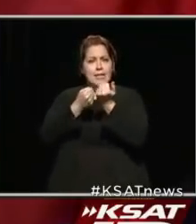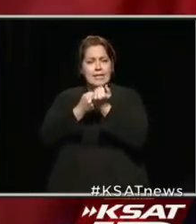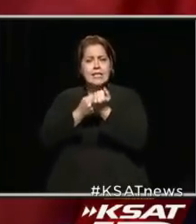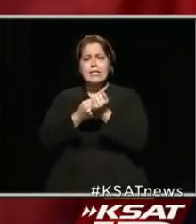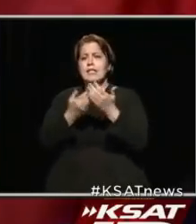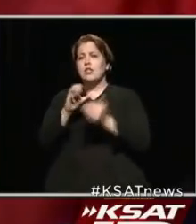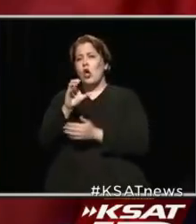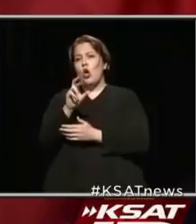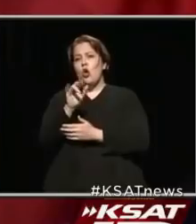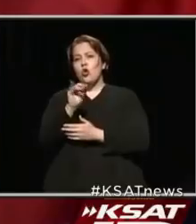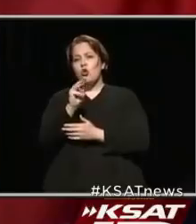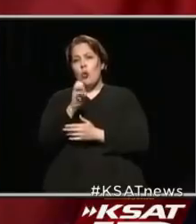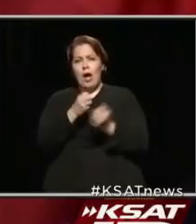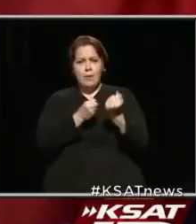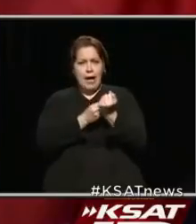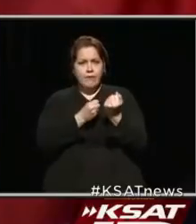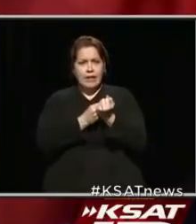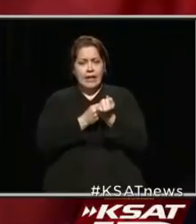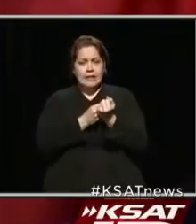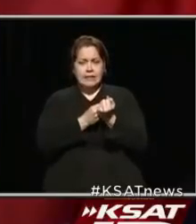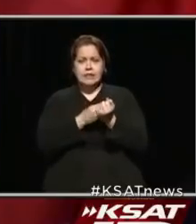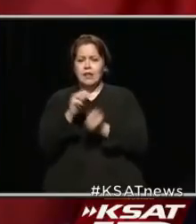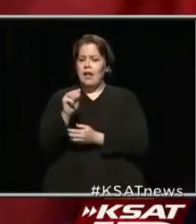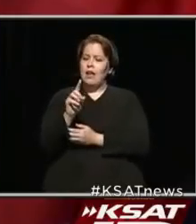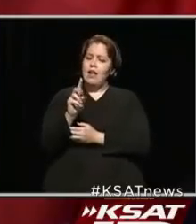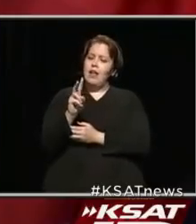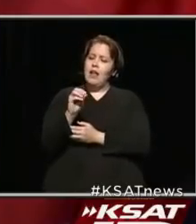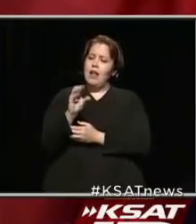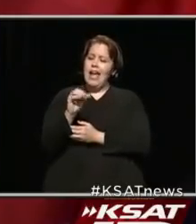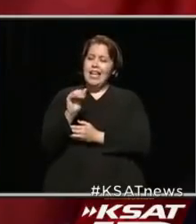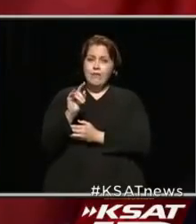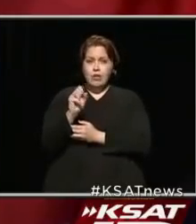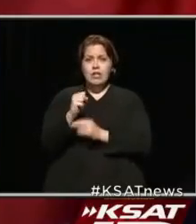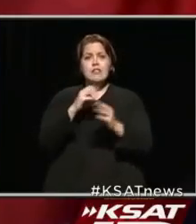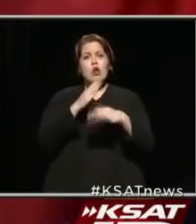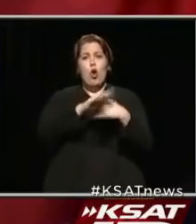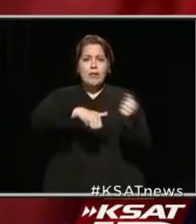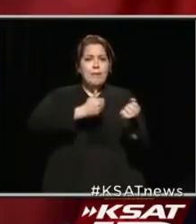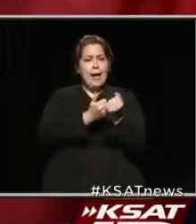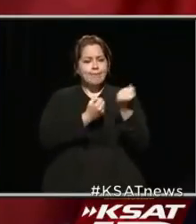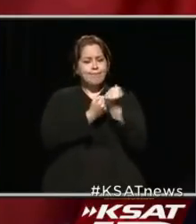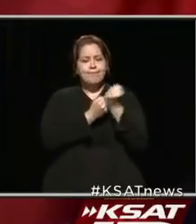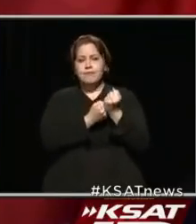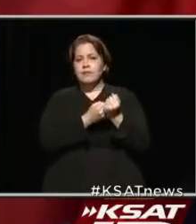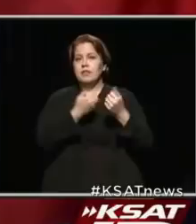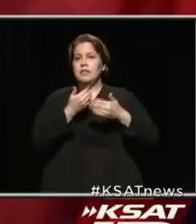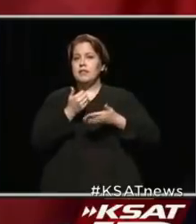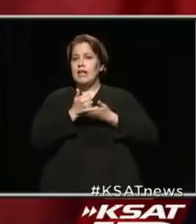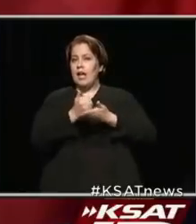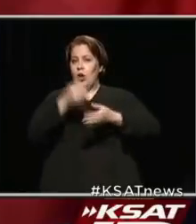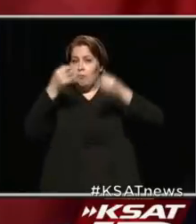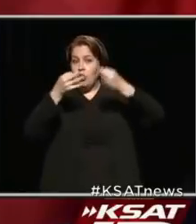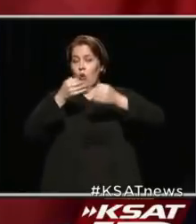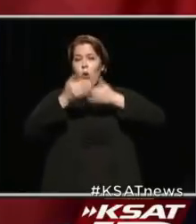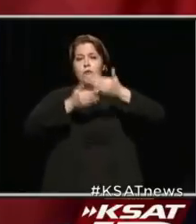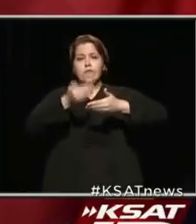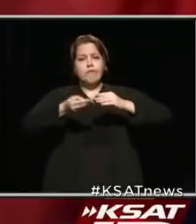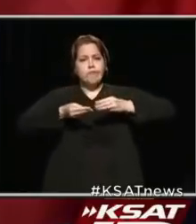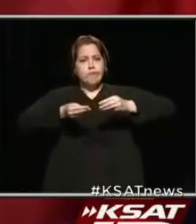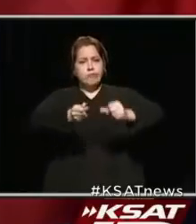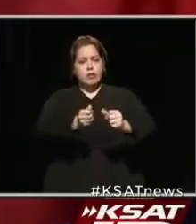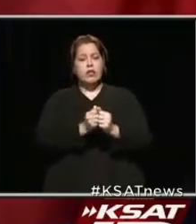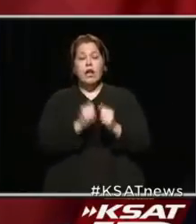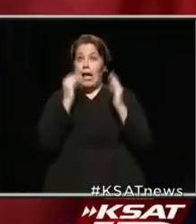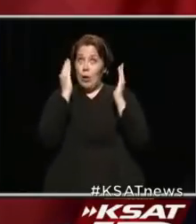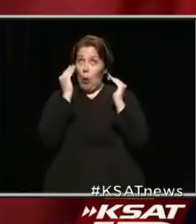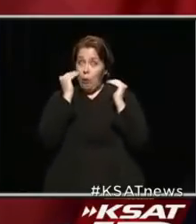crime advocates, all the backup support that they need to make the court work. And hopefully this will